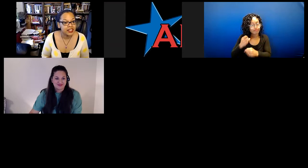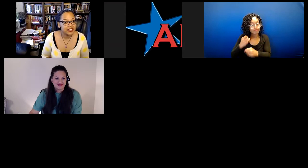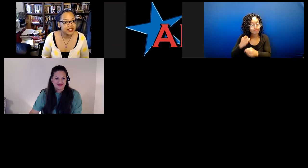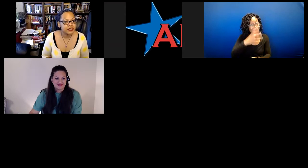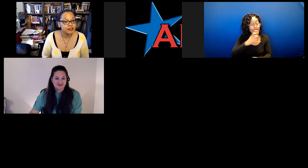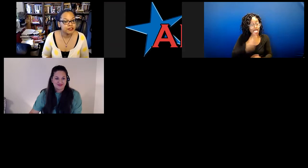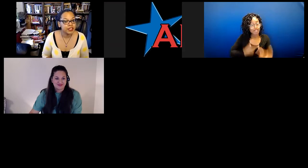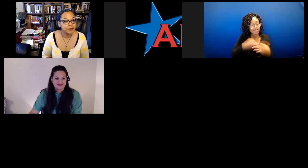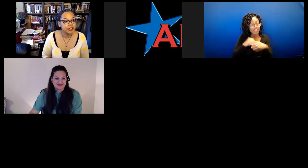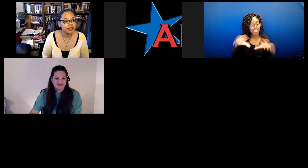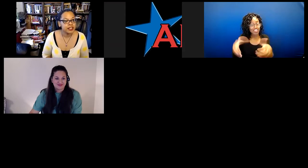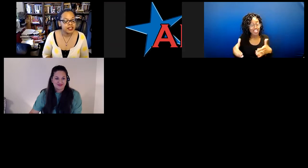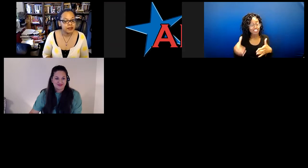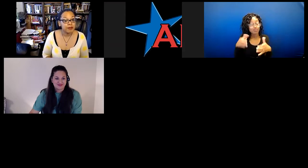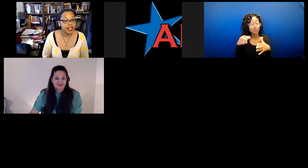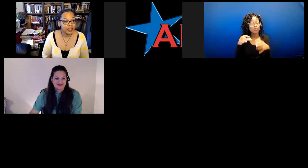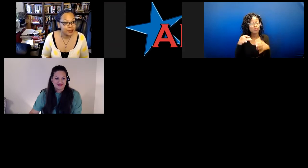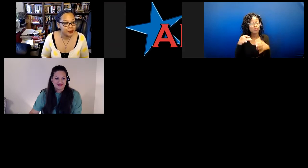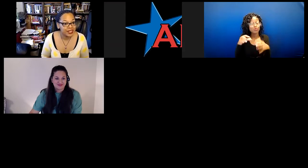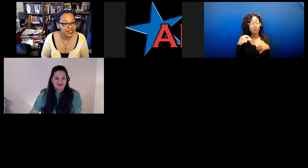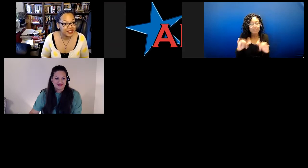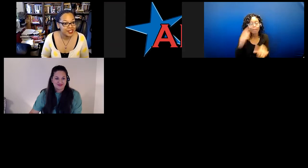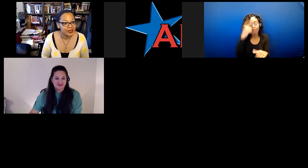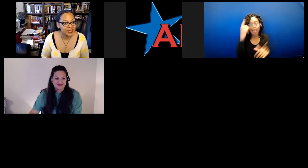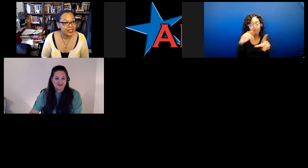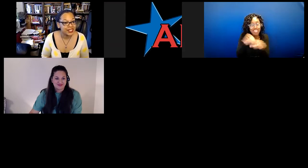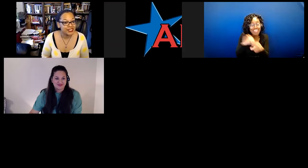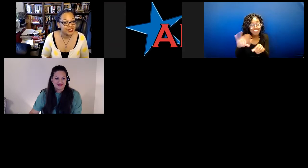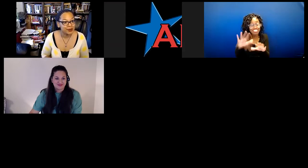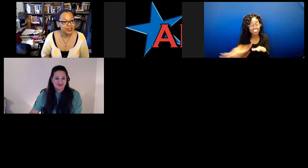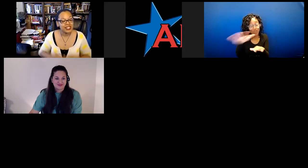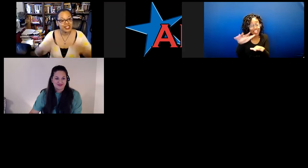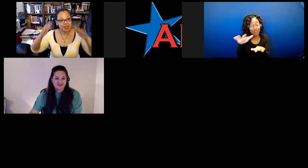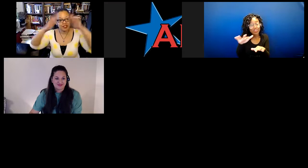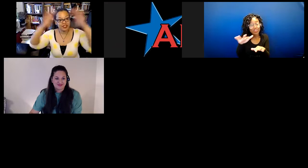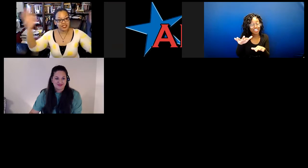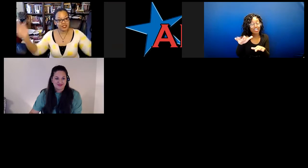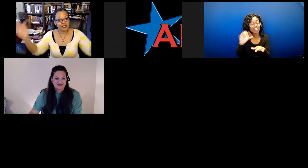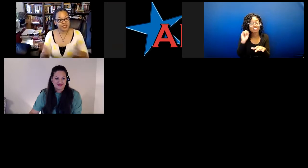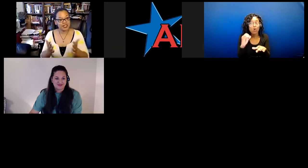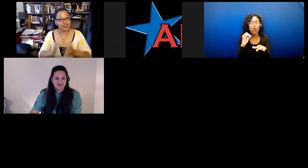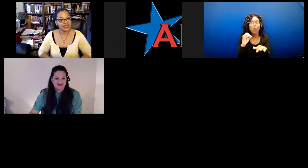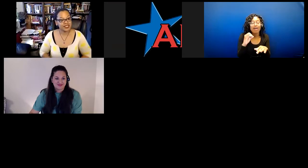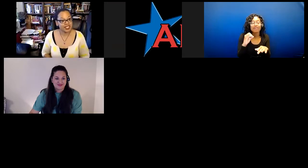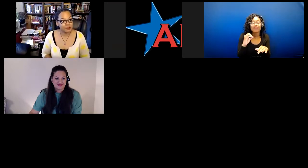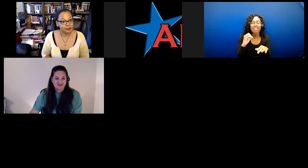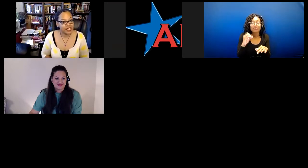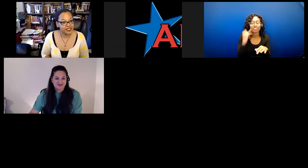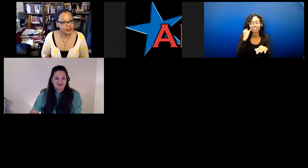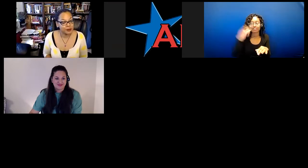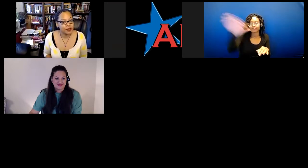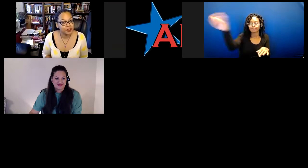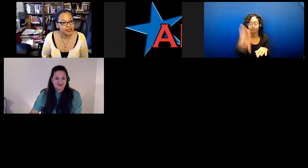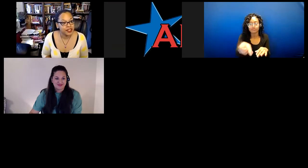that collective, they were Black people in that general area, and so they were just looped into that entire piece.